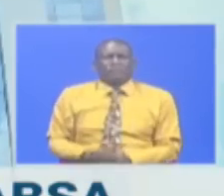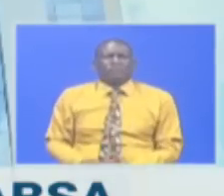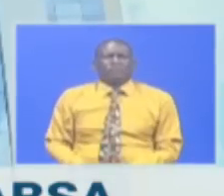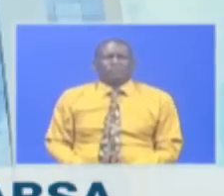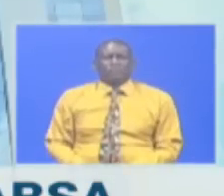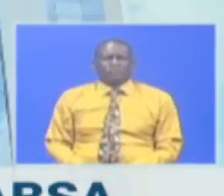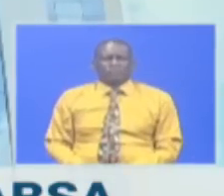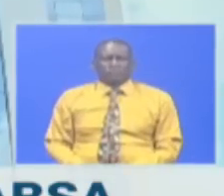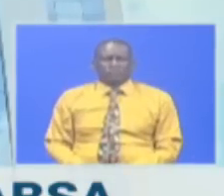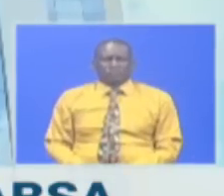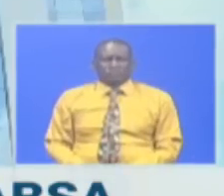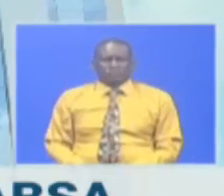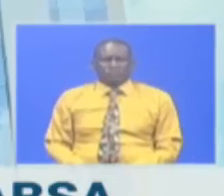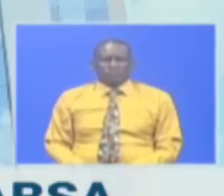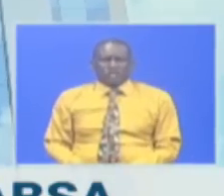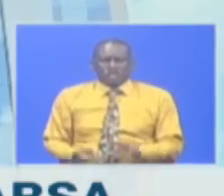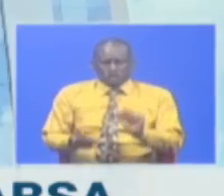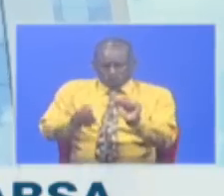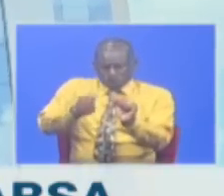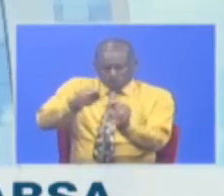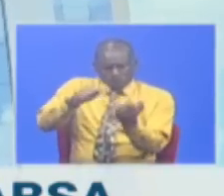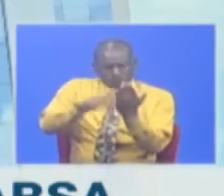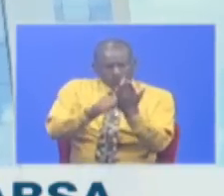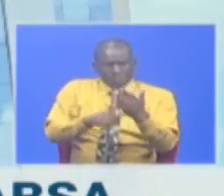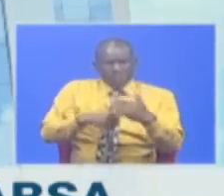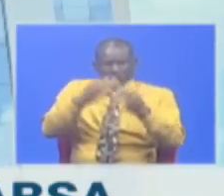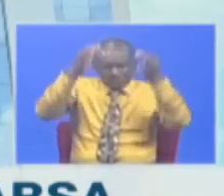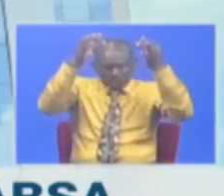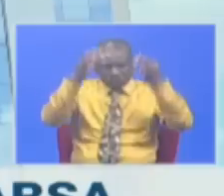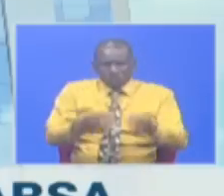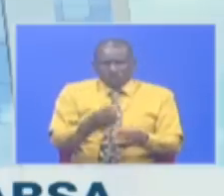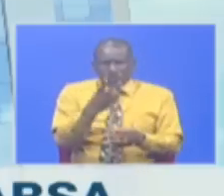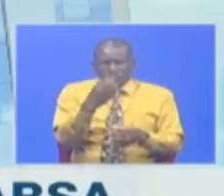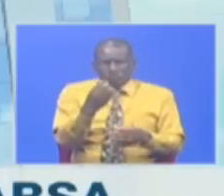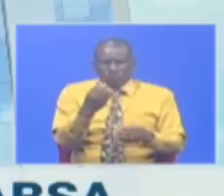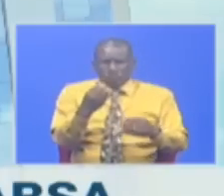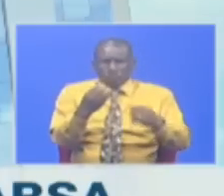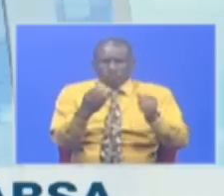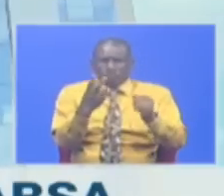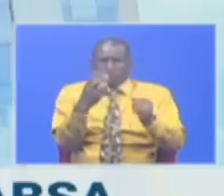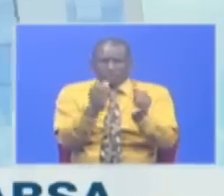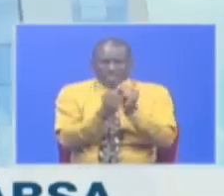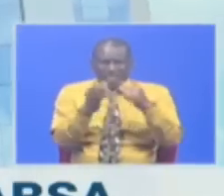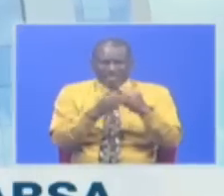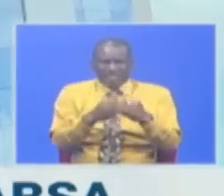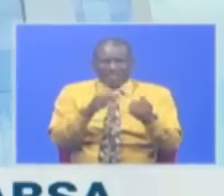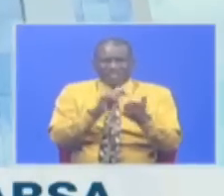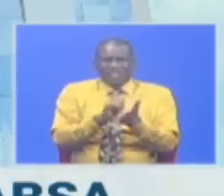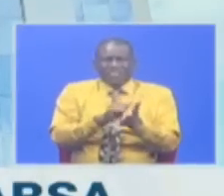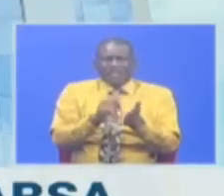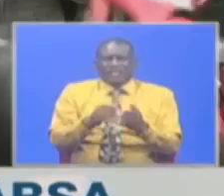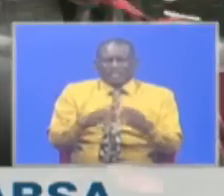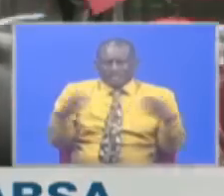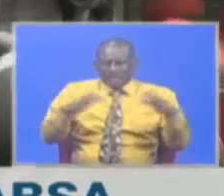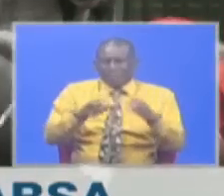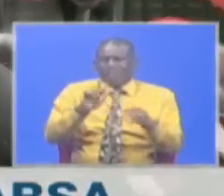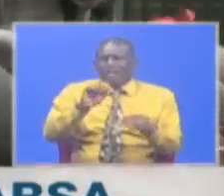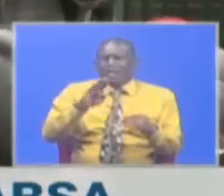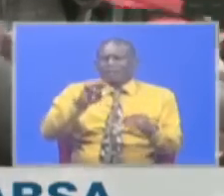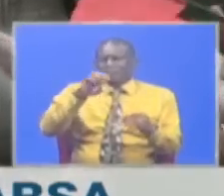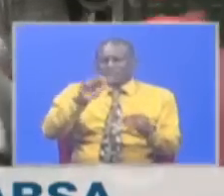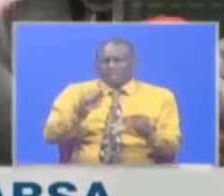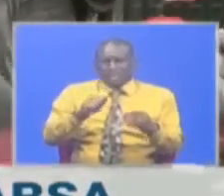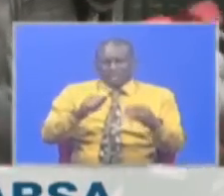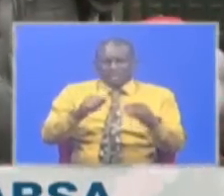home. The change of name follows a decision in 2018 by the parent company, Absa Group Limited, to rebrand all